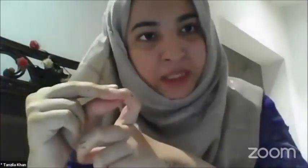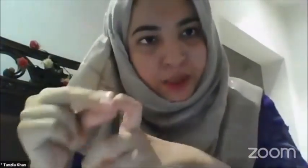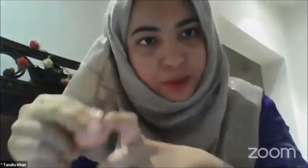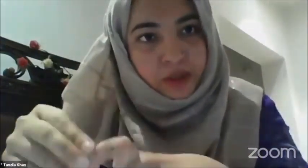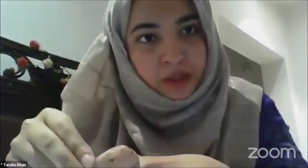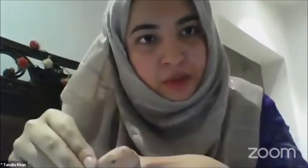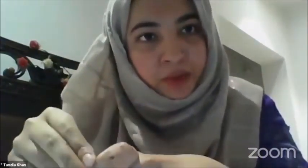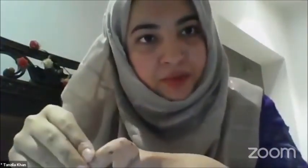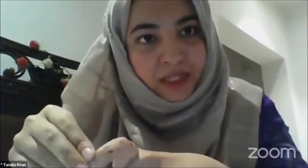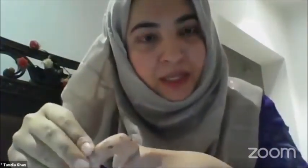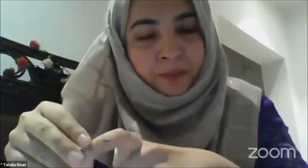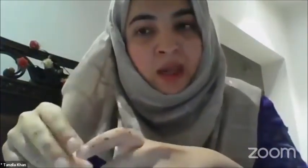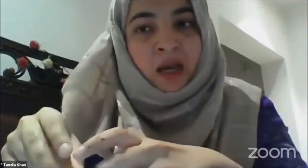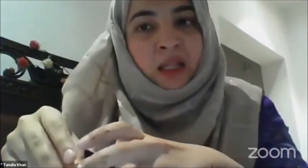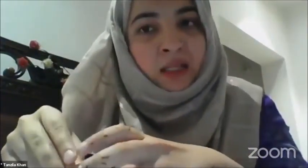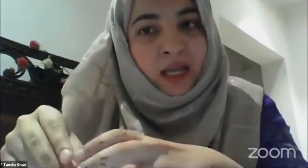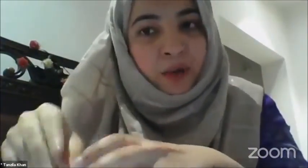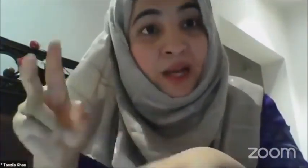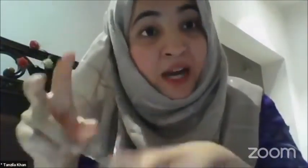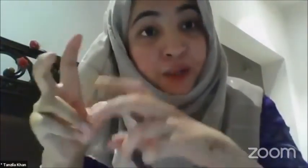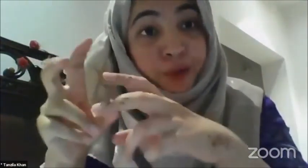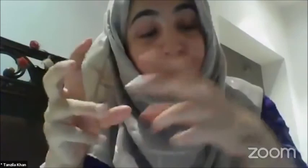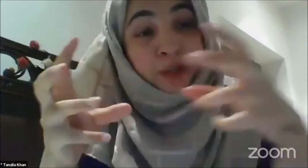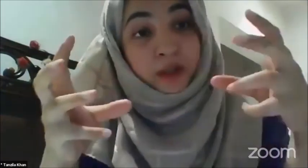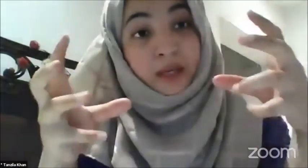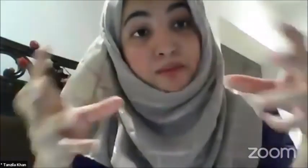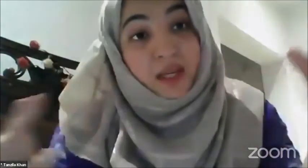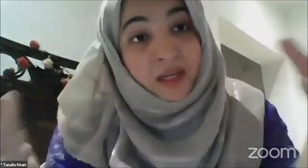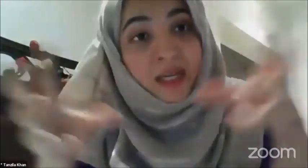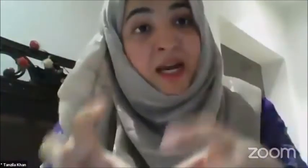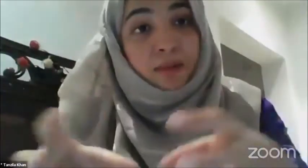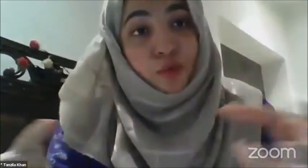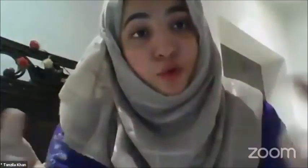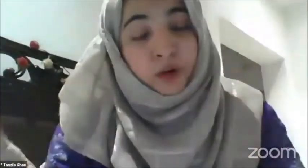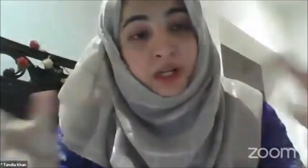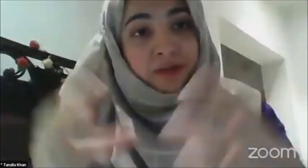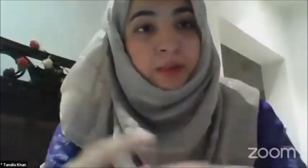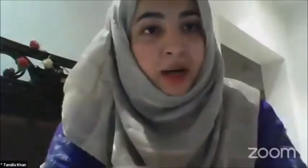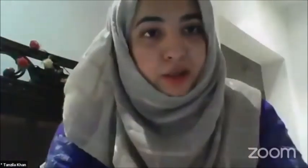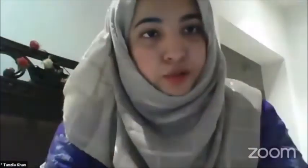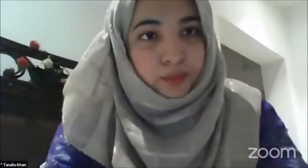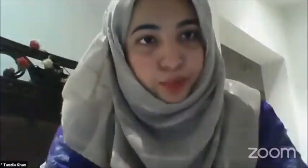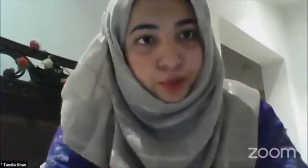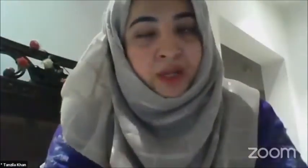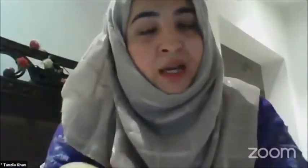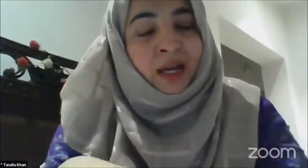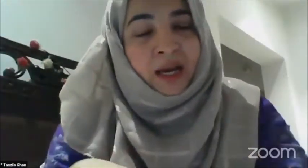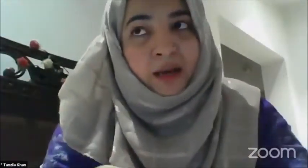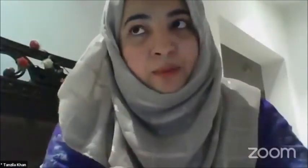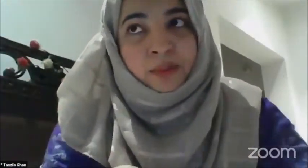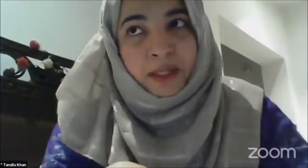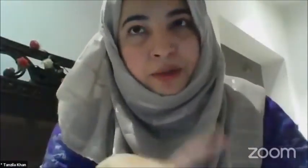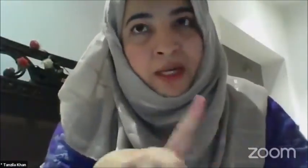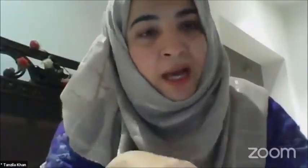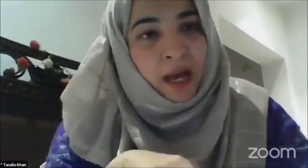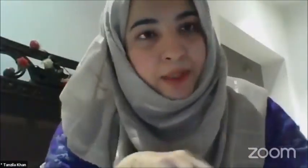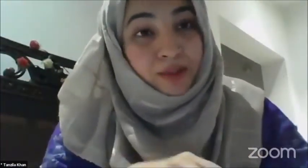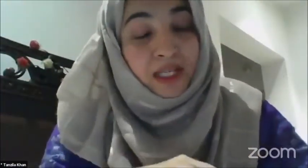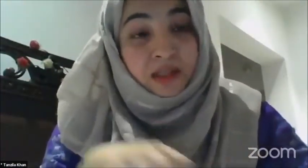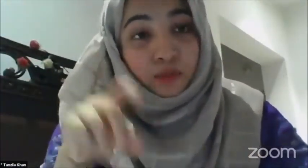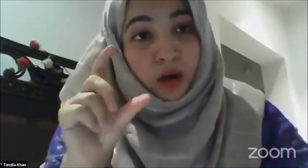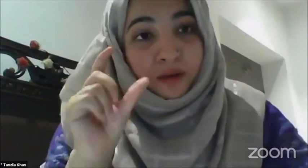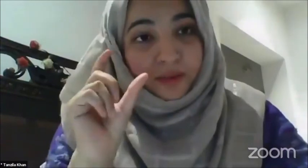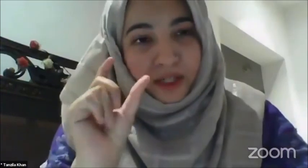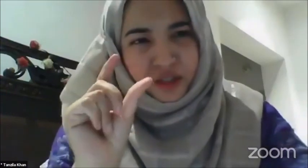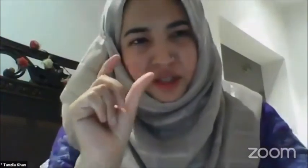issues that our users were facing. And then that we had to immediately get more delivery partners on board. And I was particularly happy to